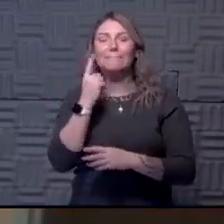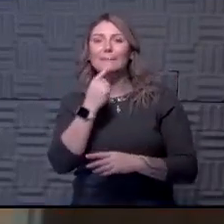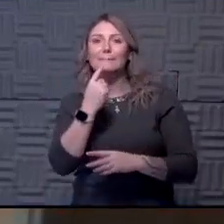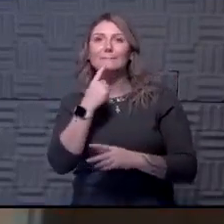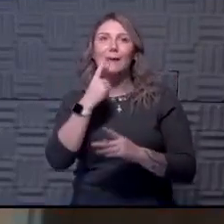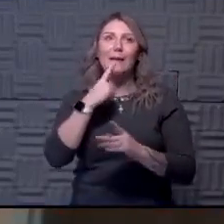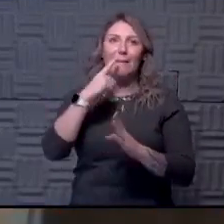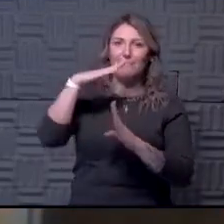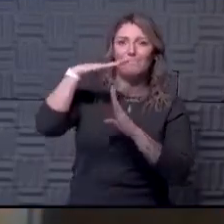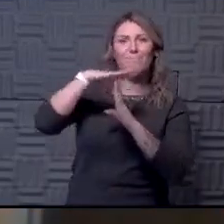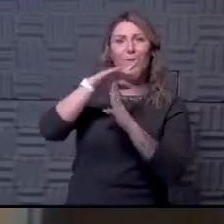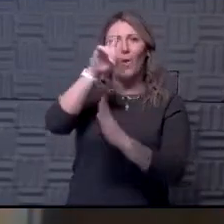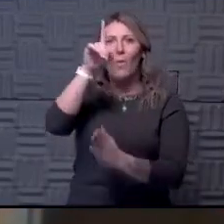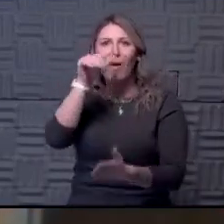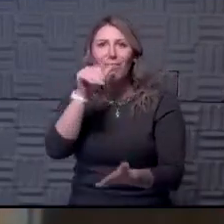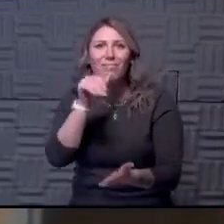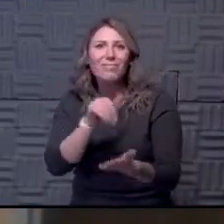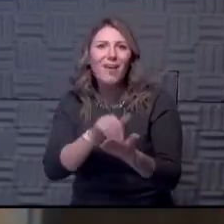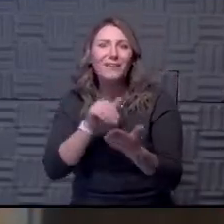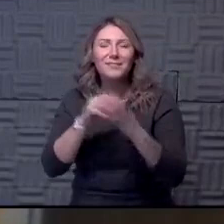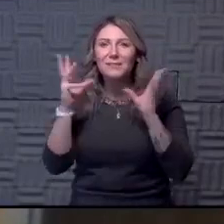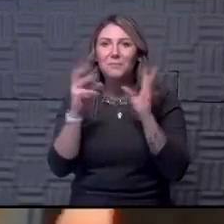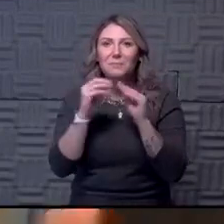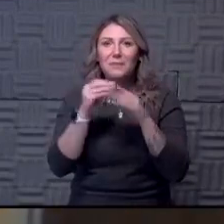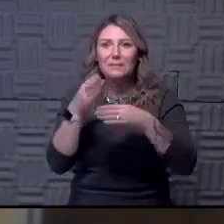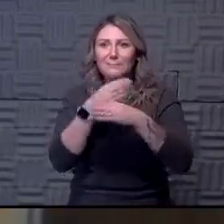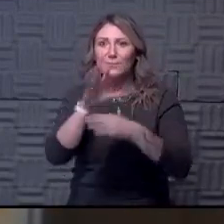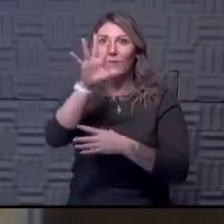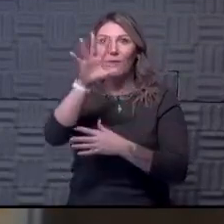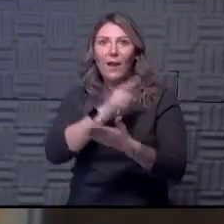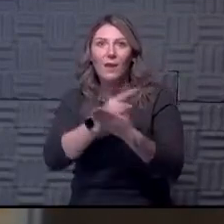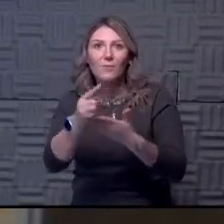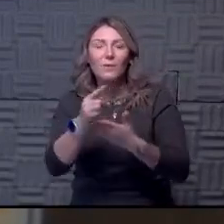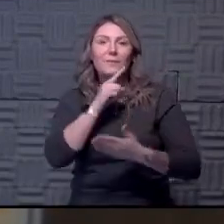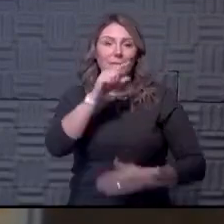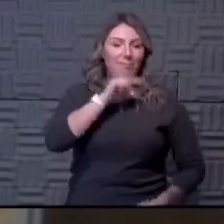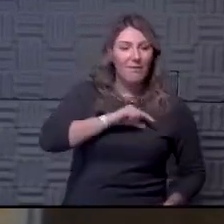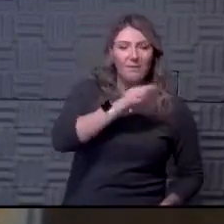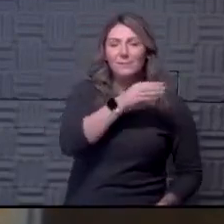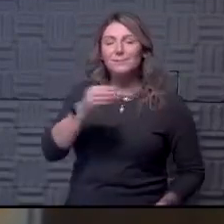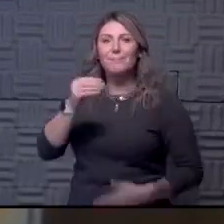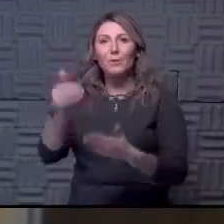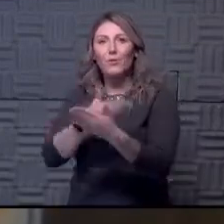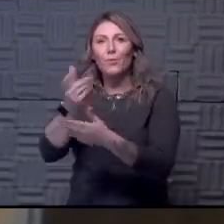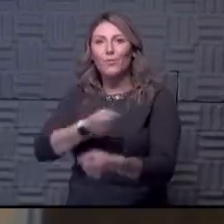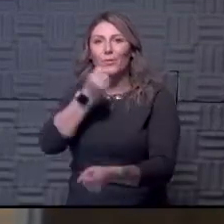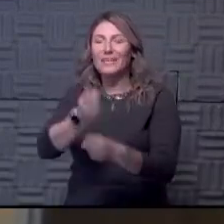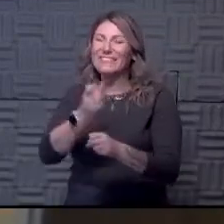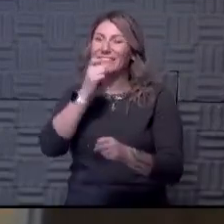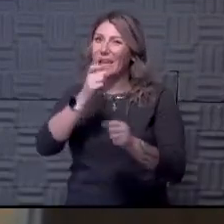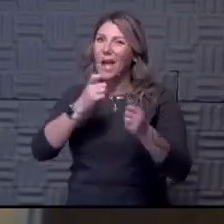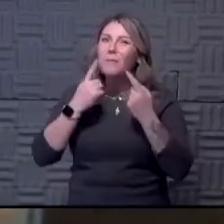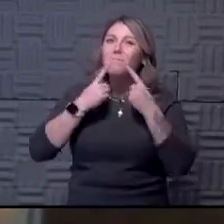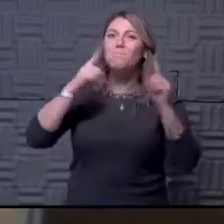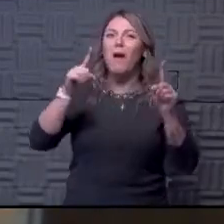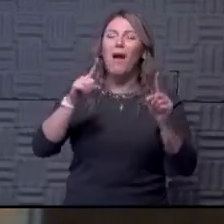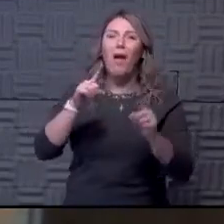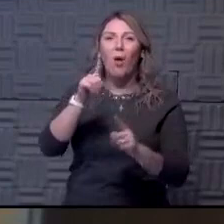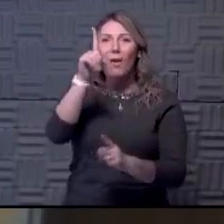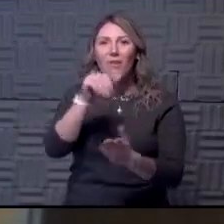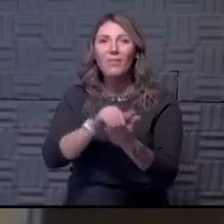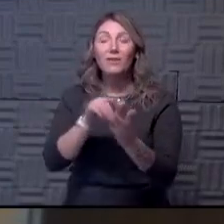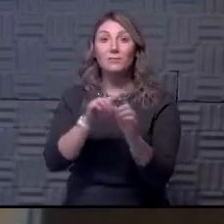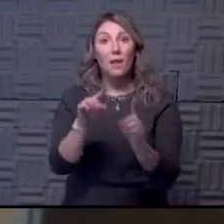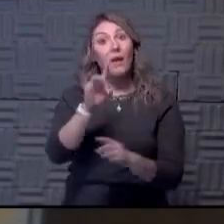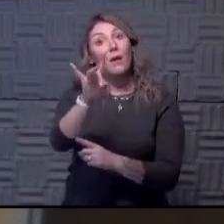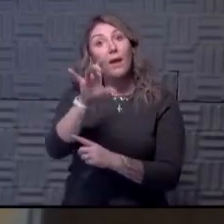1,000 meetings, all within 5 weeks between Thanksgiving and New Year's Day. We didn't hit 1,000, but we hit